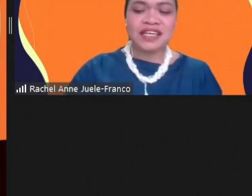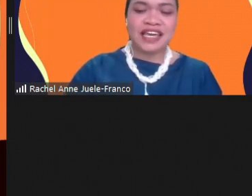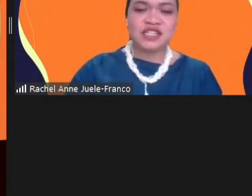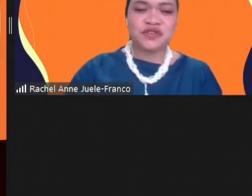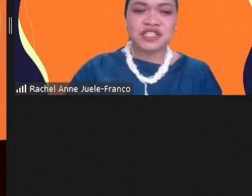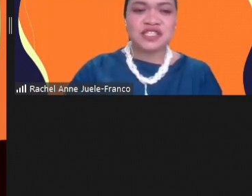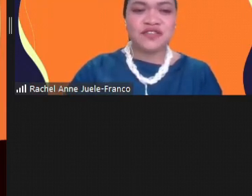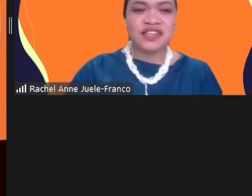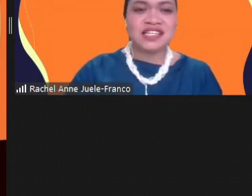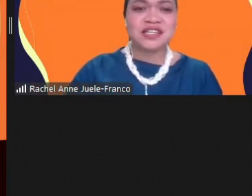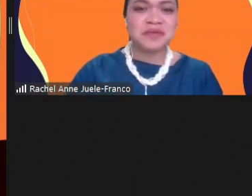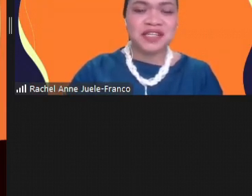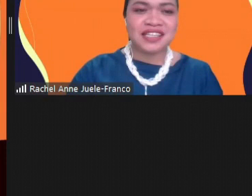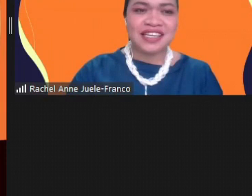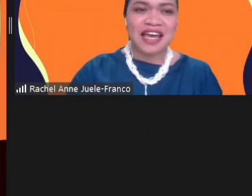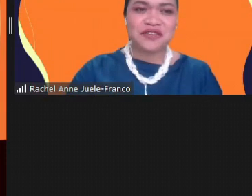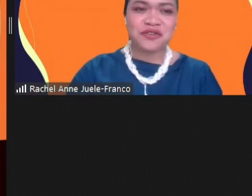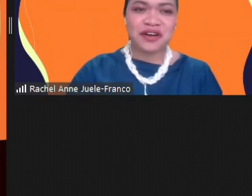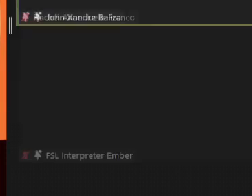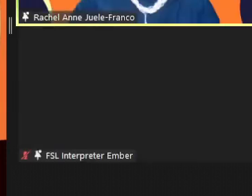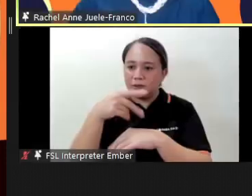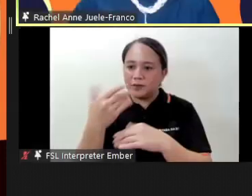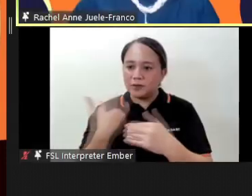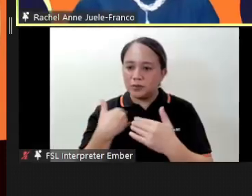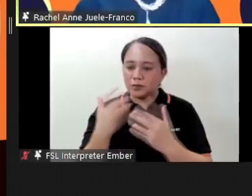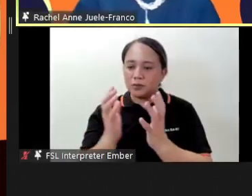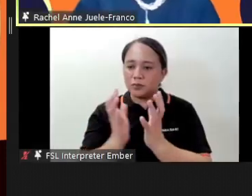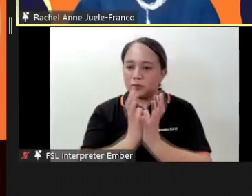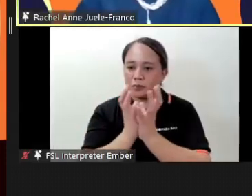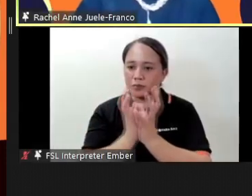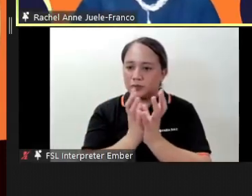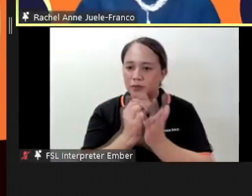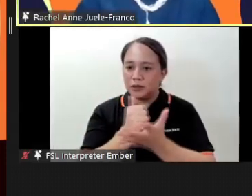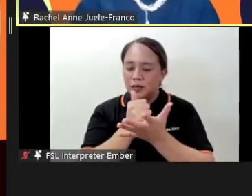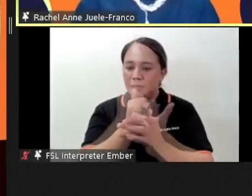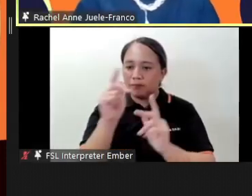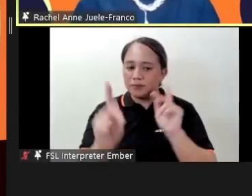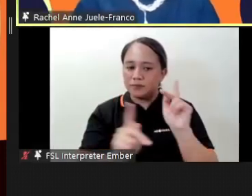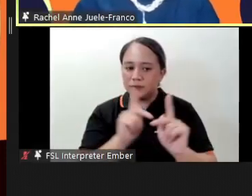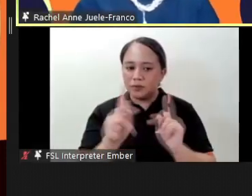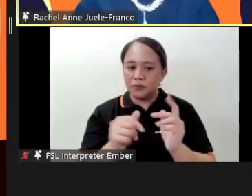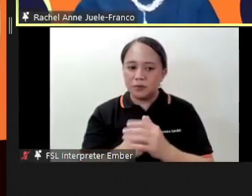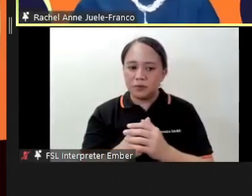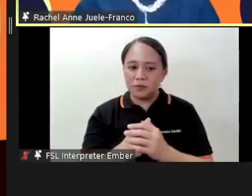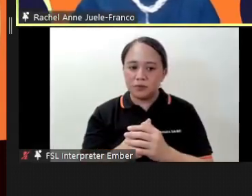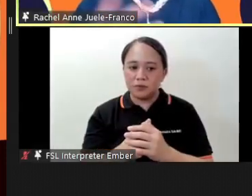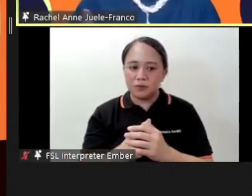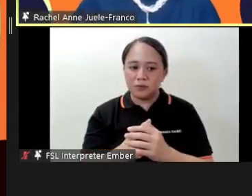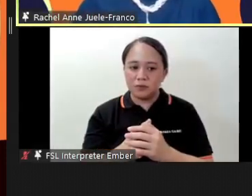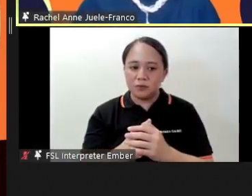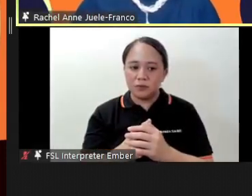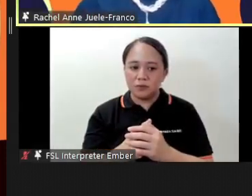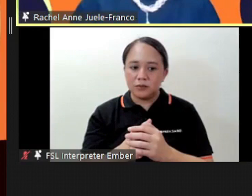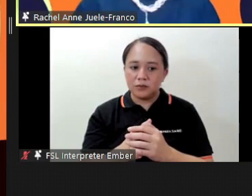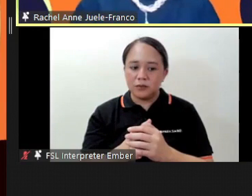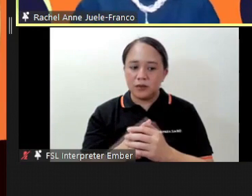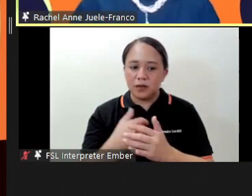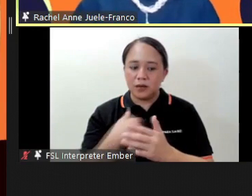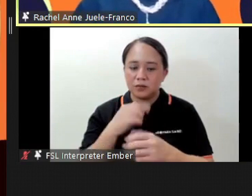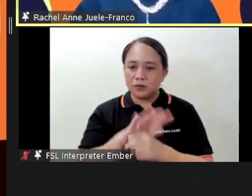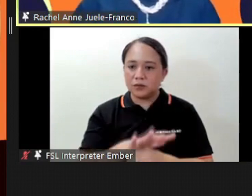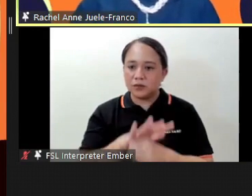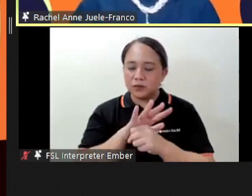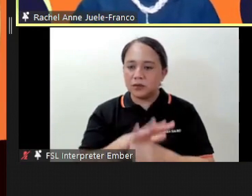flow KH for achieving this community and for helping people coping with stress and